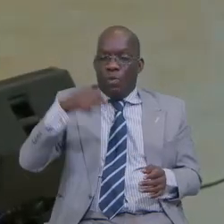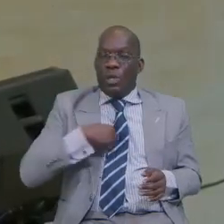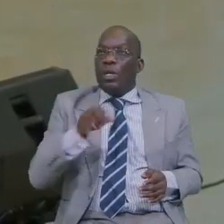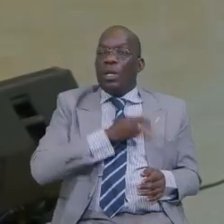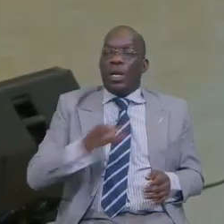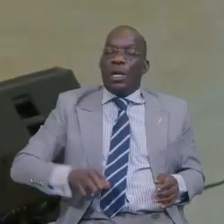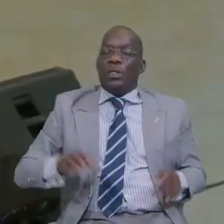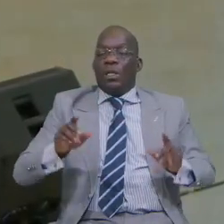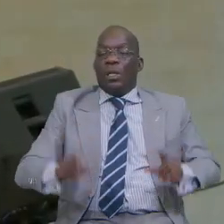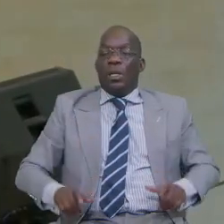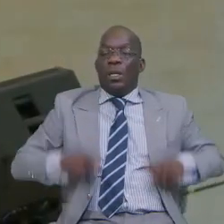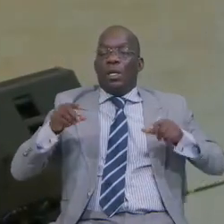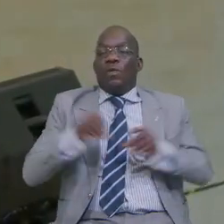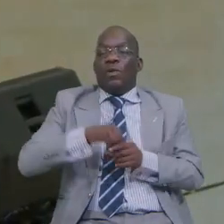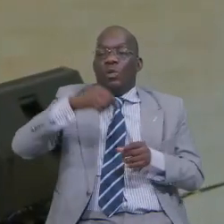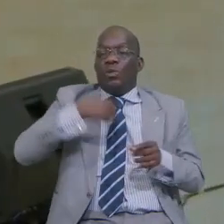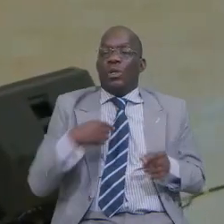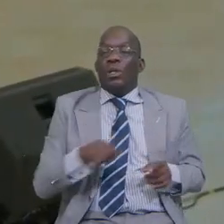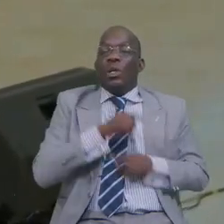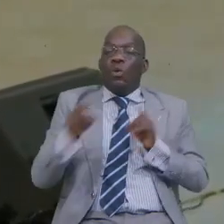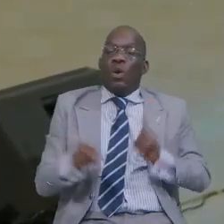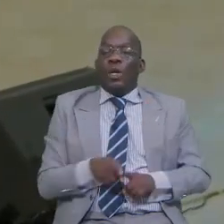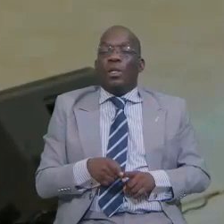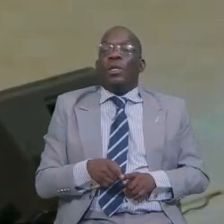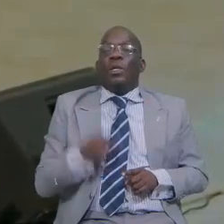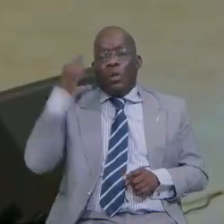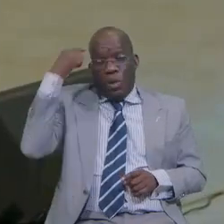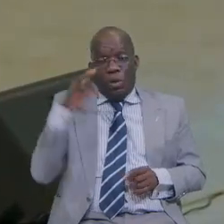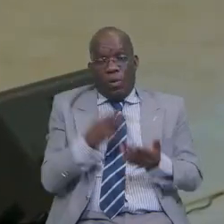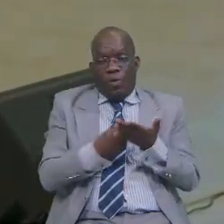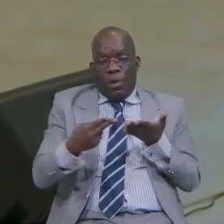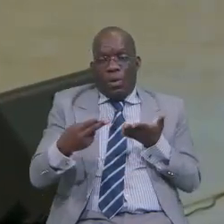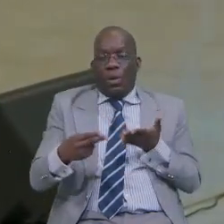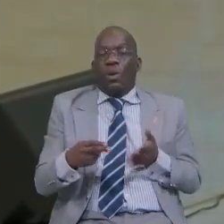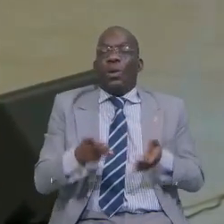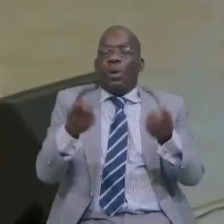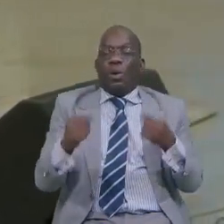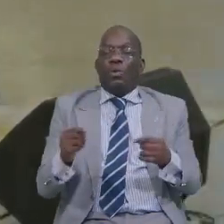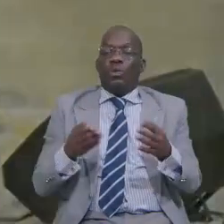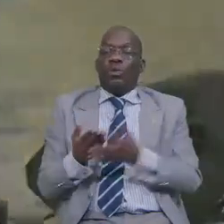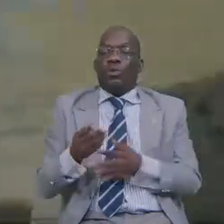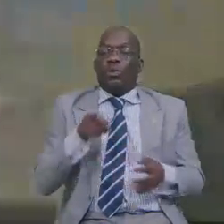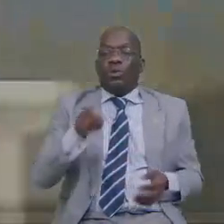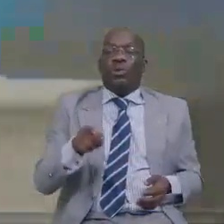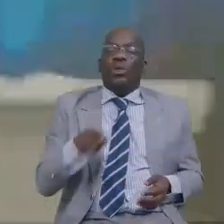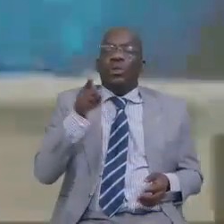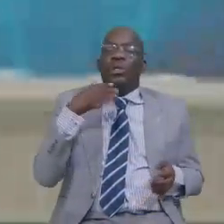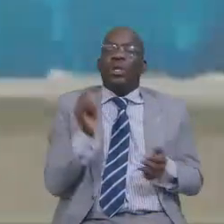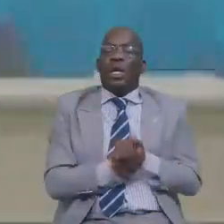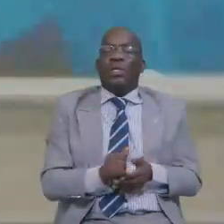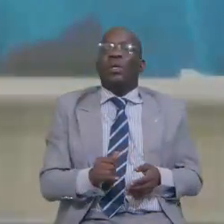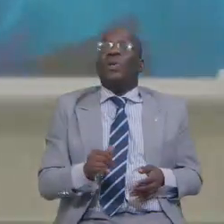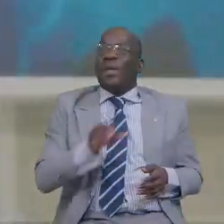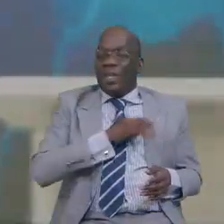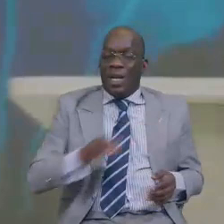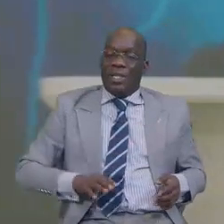like failure goes through your ear, as if you ought to fail, how can I? Christ lives on